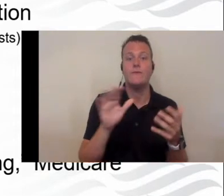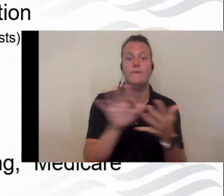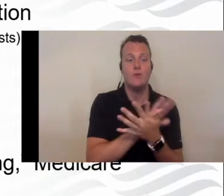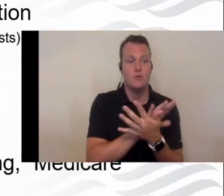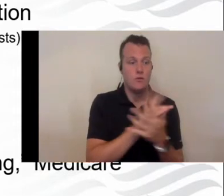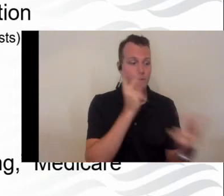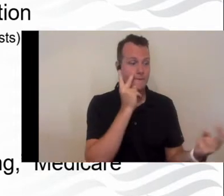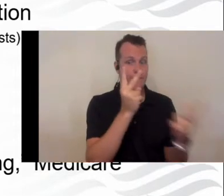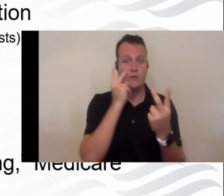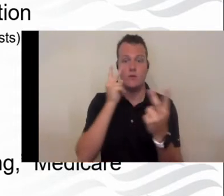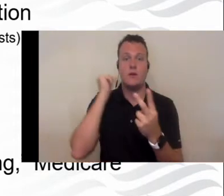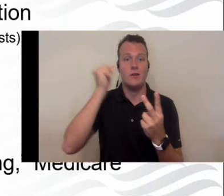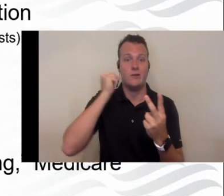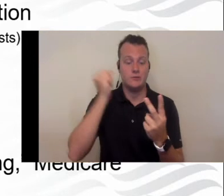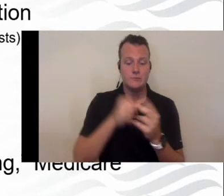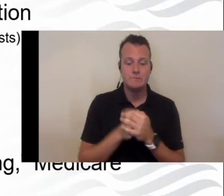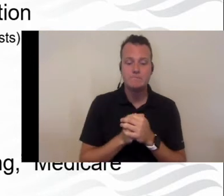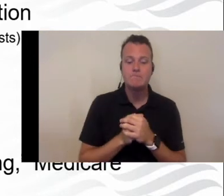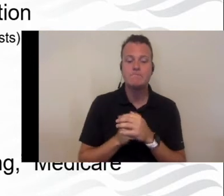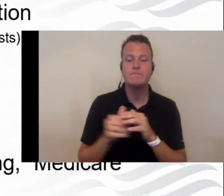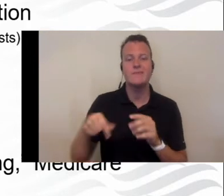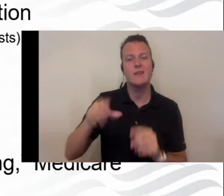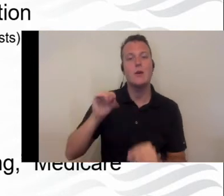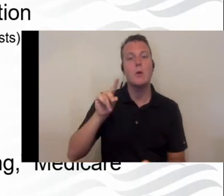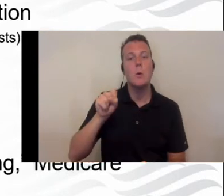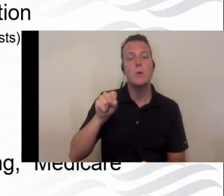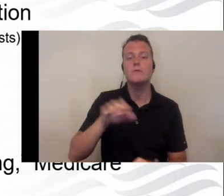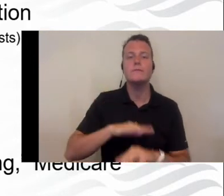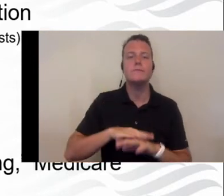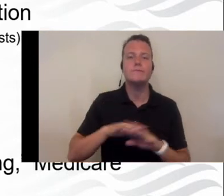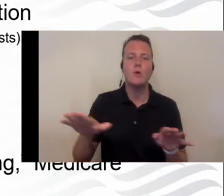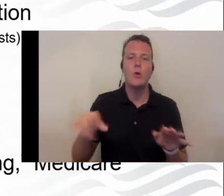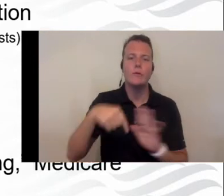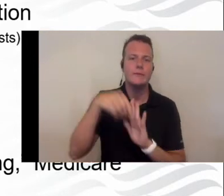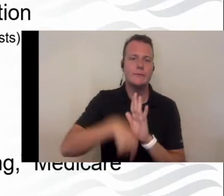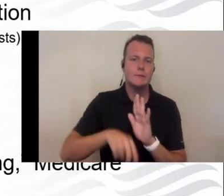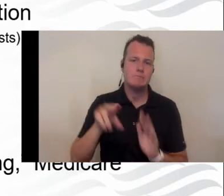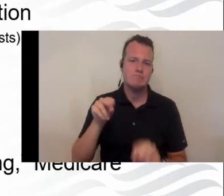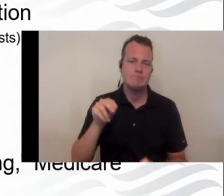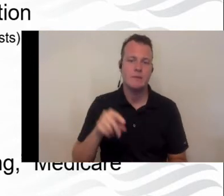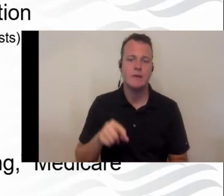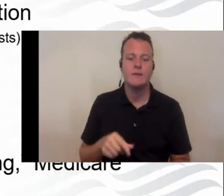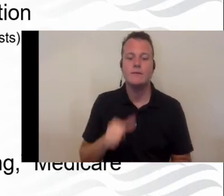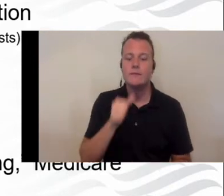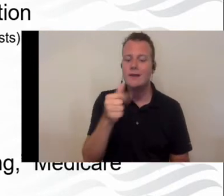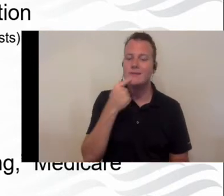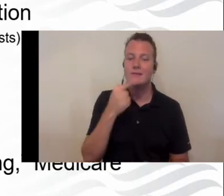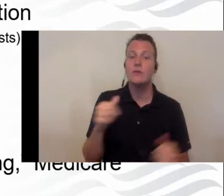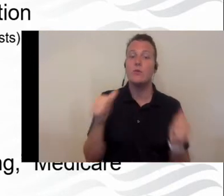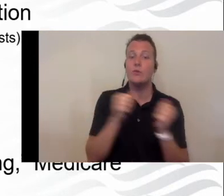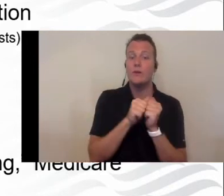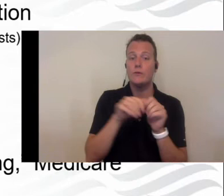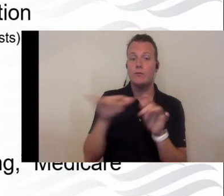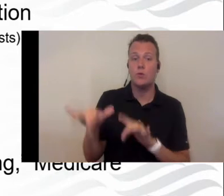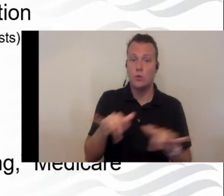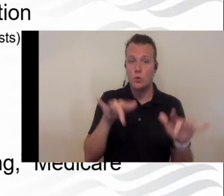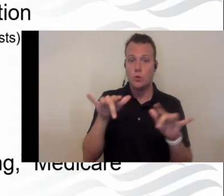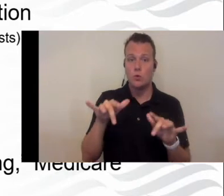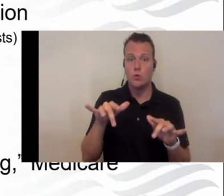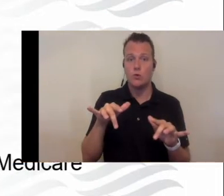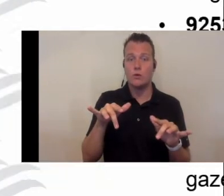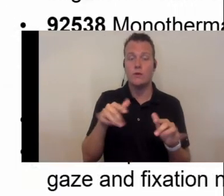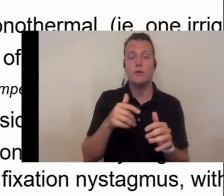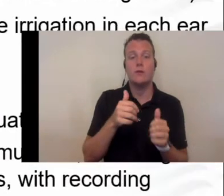audiology. These codes, I'm not going to go into any detail. They don't say with recording after each item,